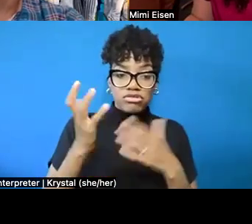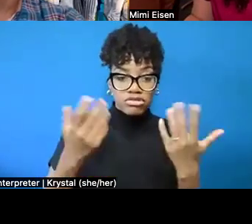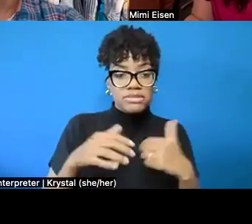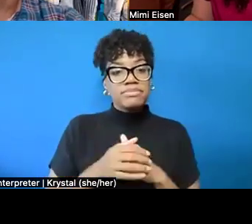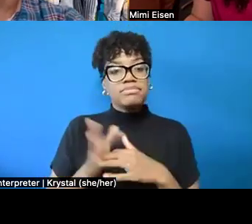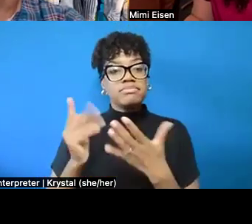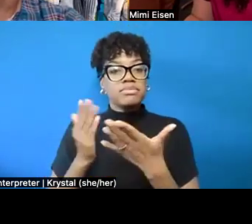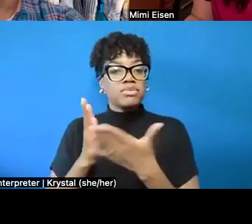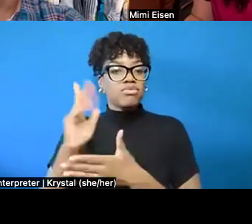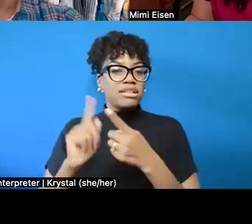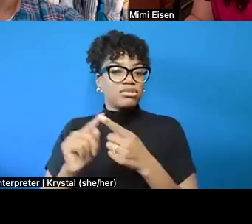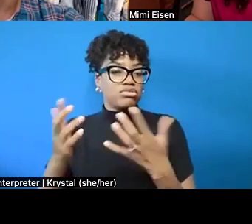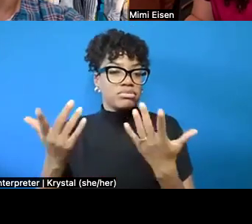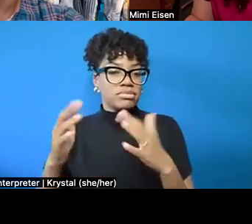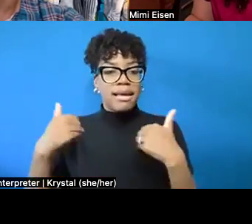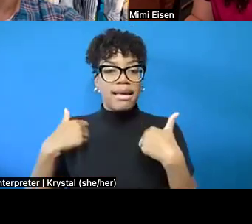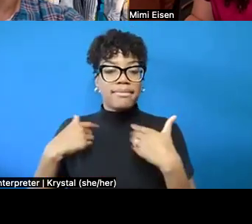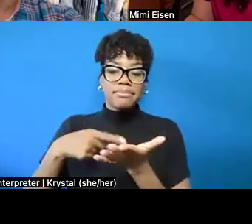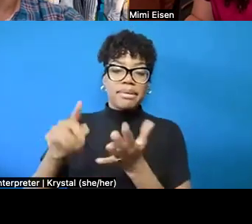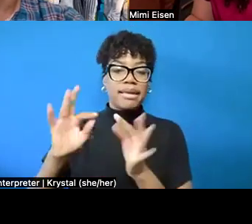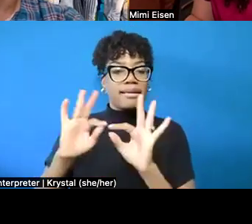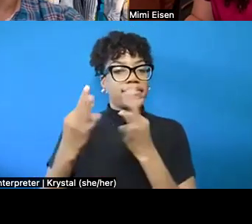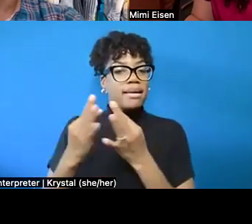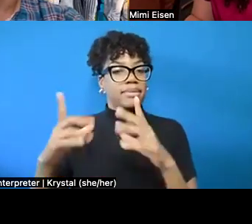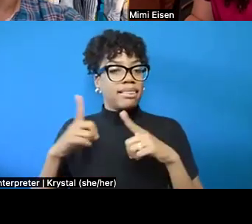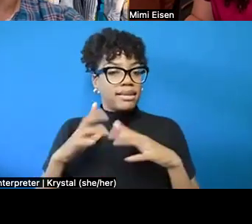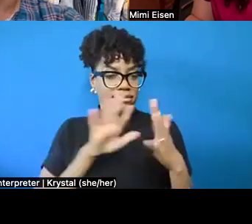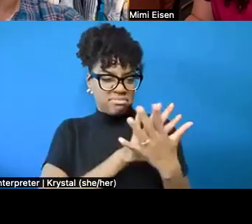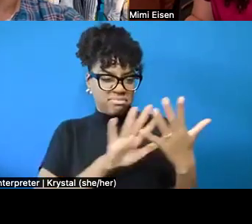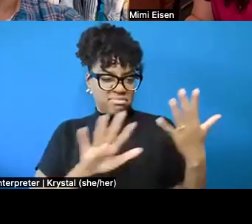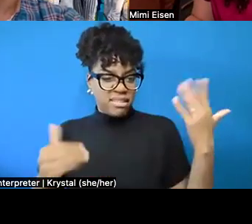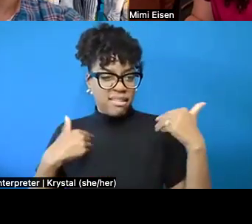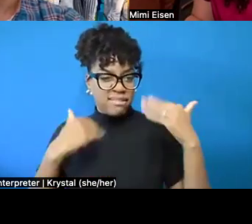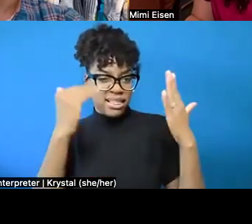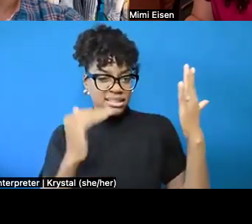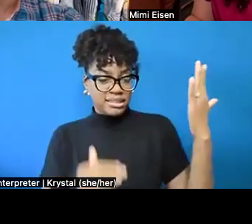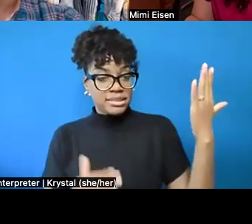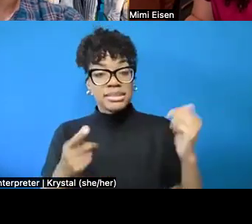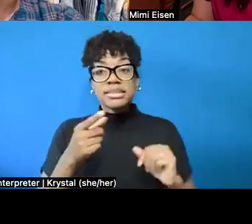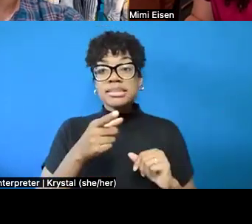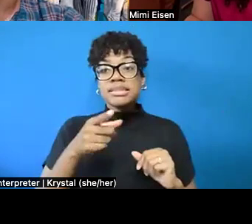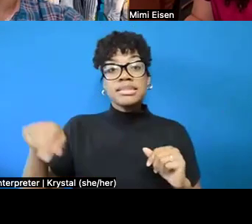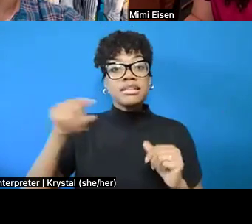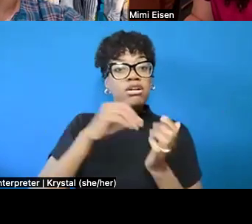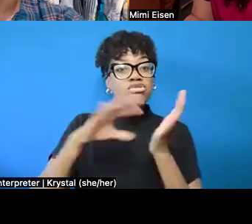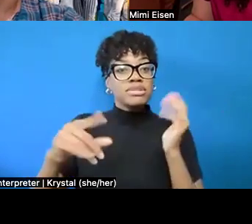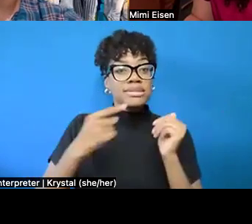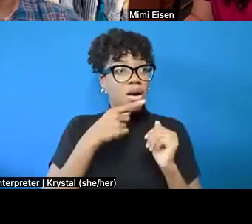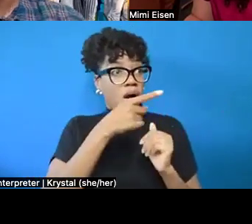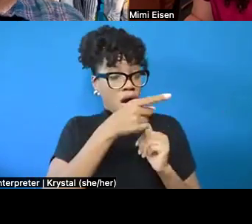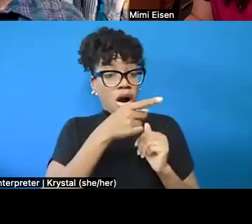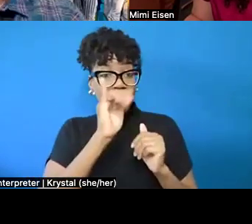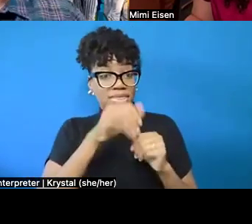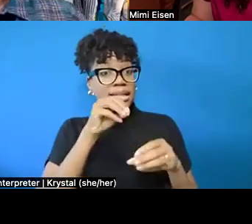of them are very surprised at the answers, right? Because then we compare what their